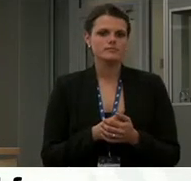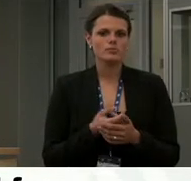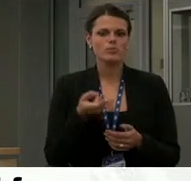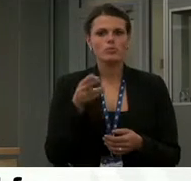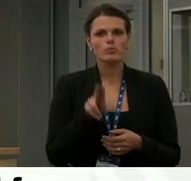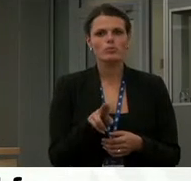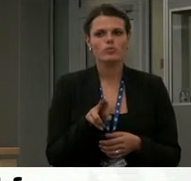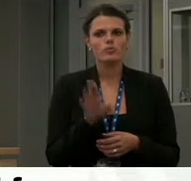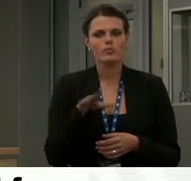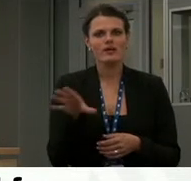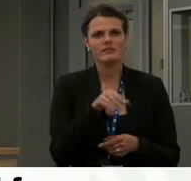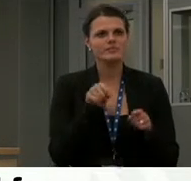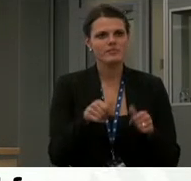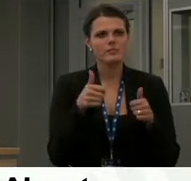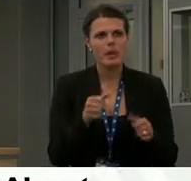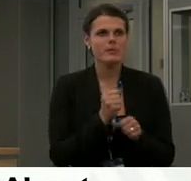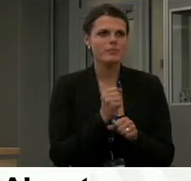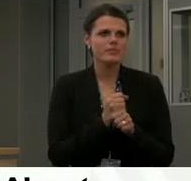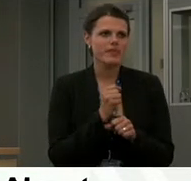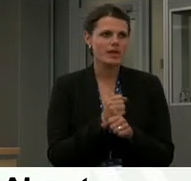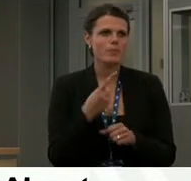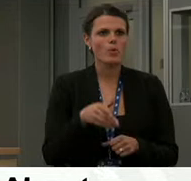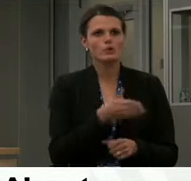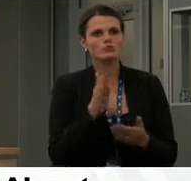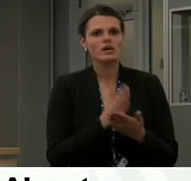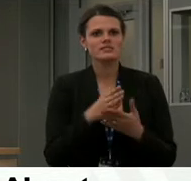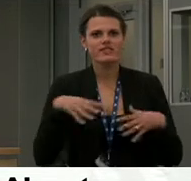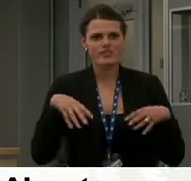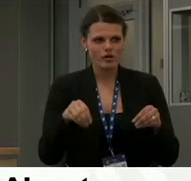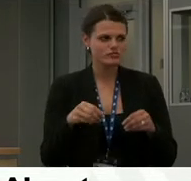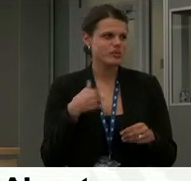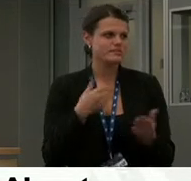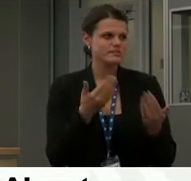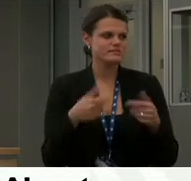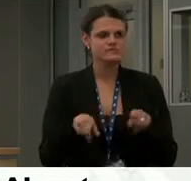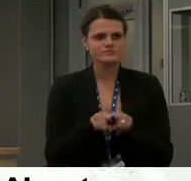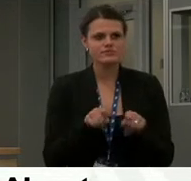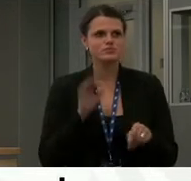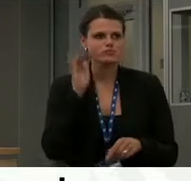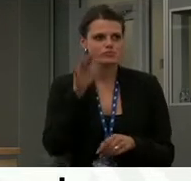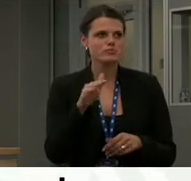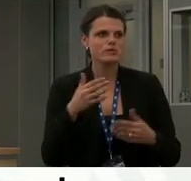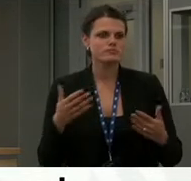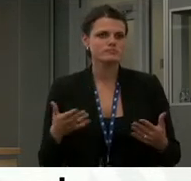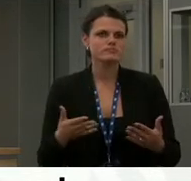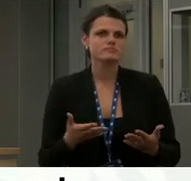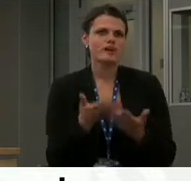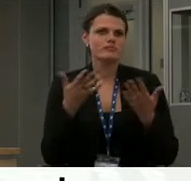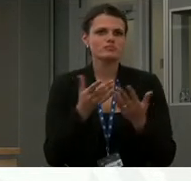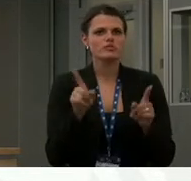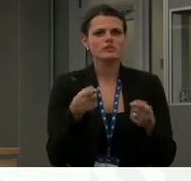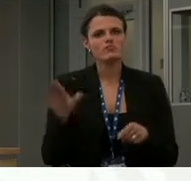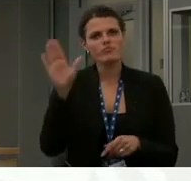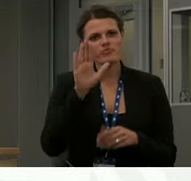about informing us about the future perspective, and for outlining all the progress that you have managed to achieve.